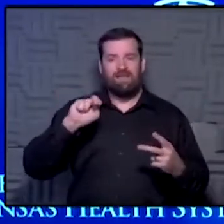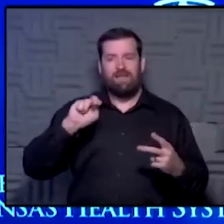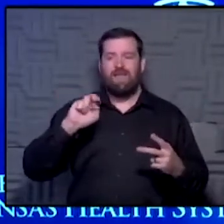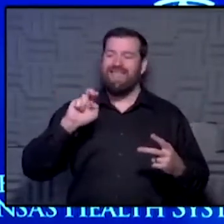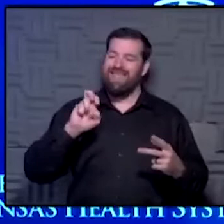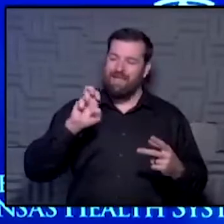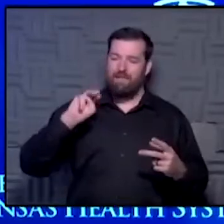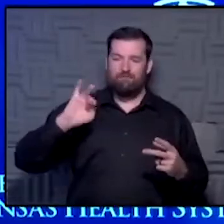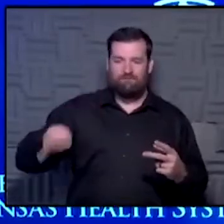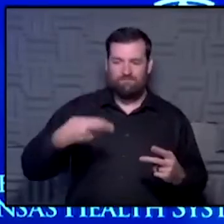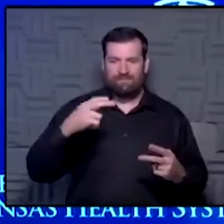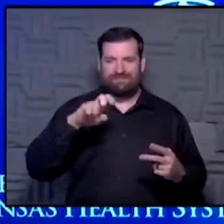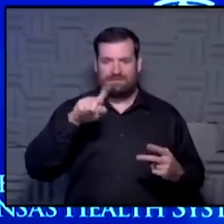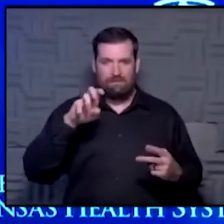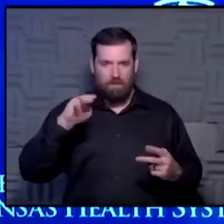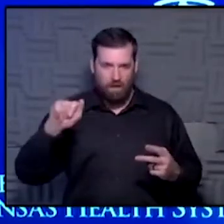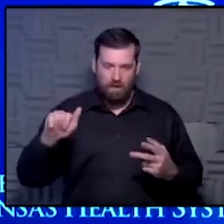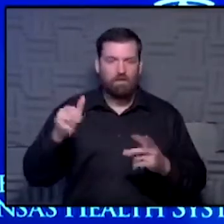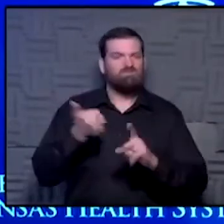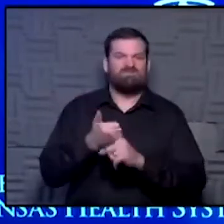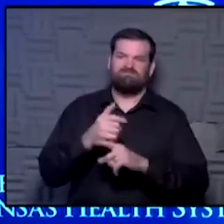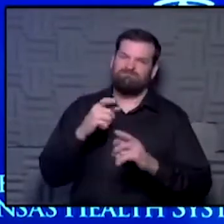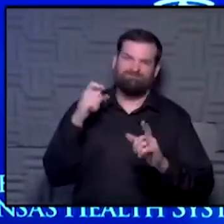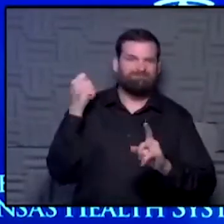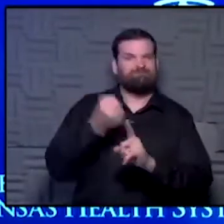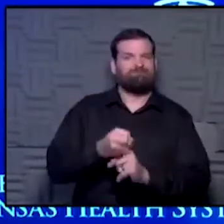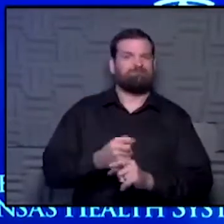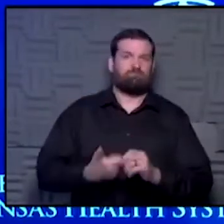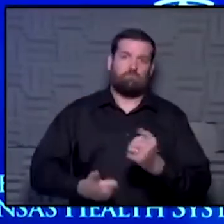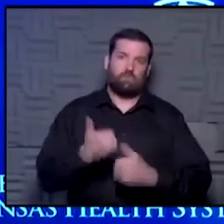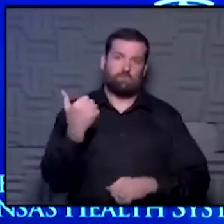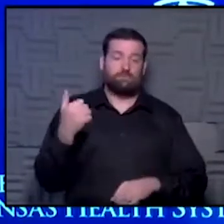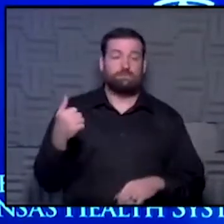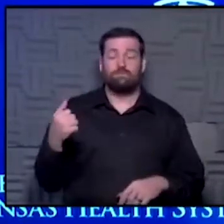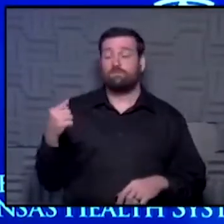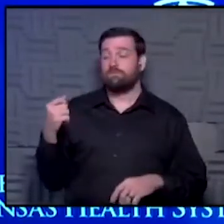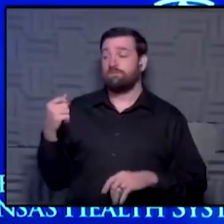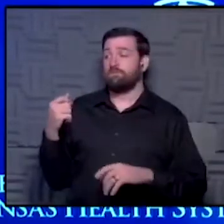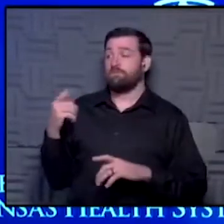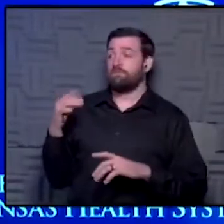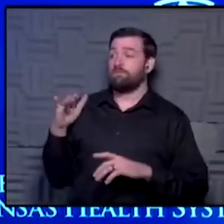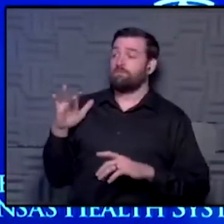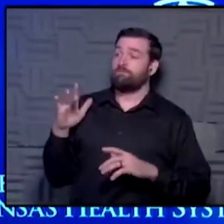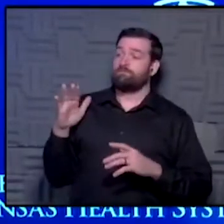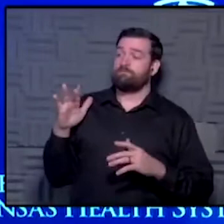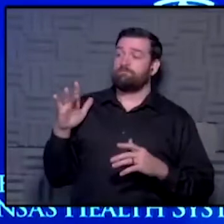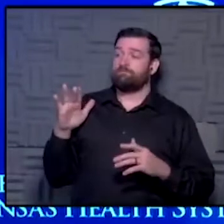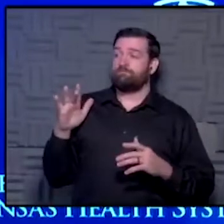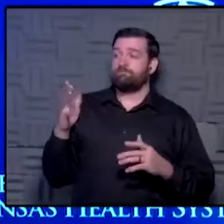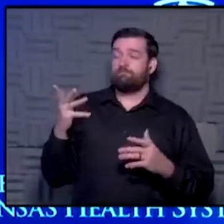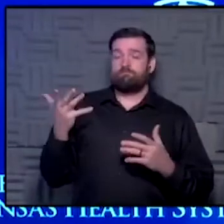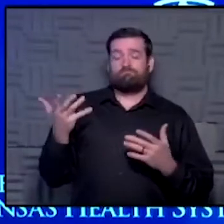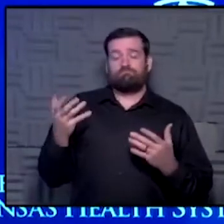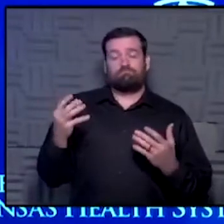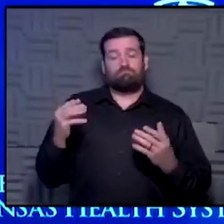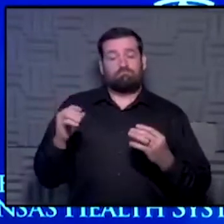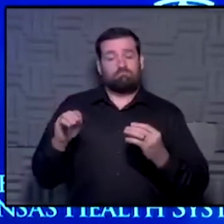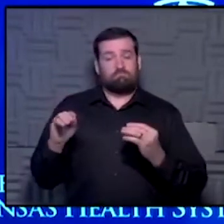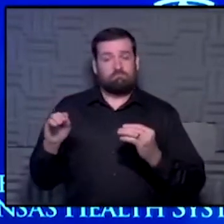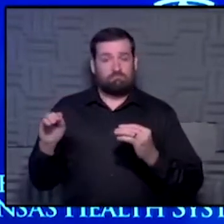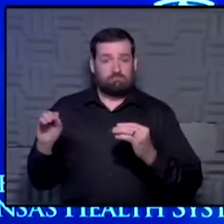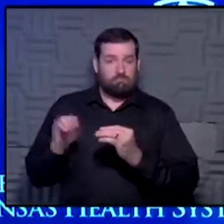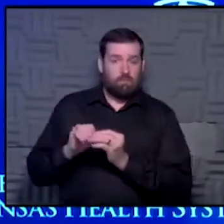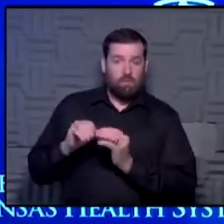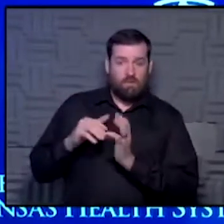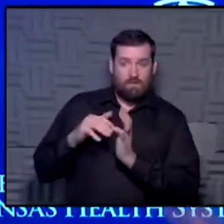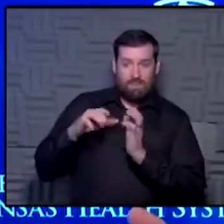the people who are going to be most affected by that smoke. Does it affect the ability or make people more susceptible